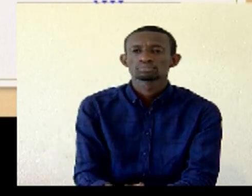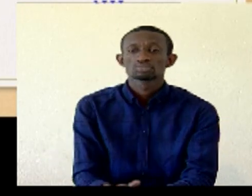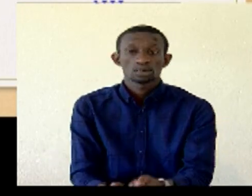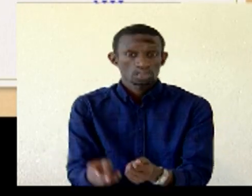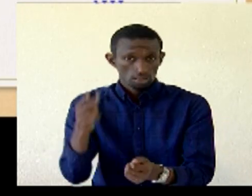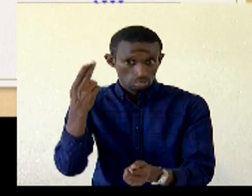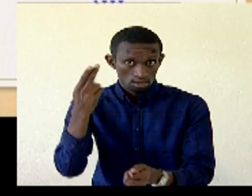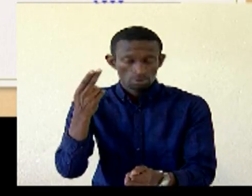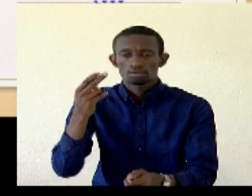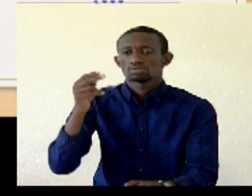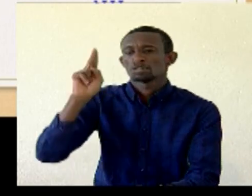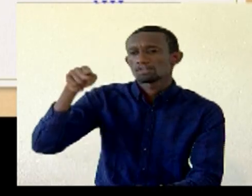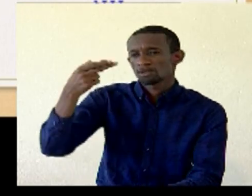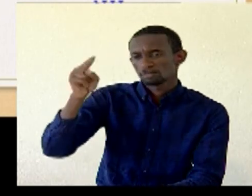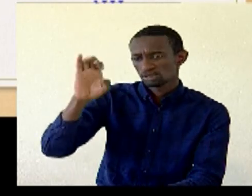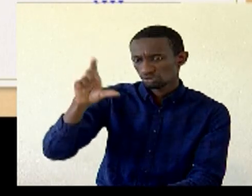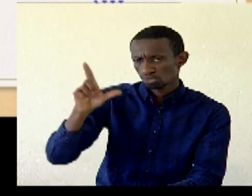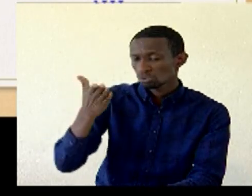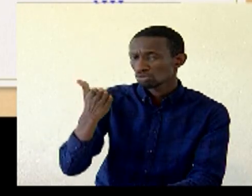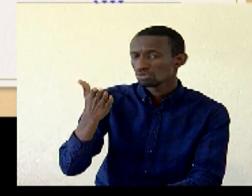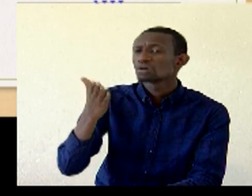amine is down in the on the priority list. So this is